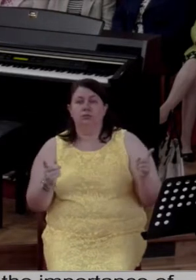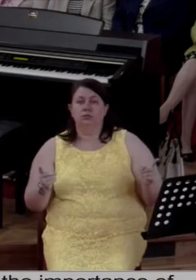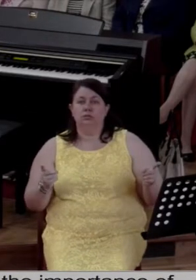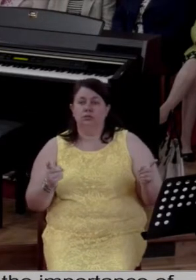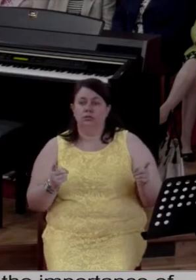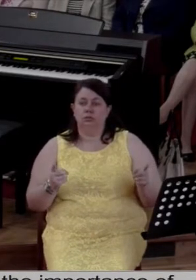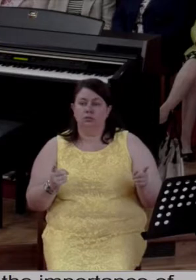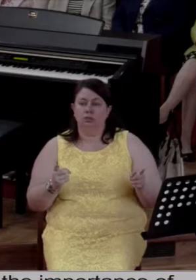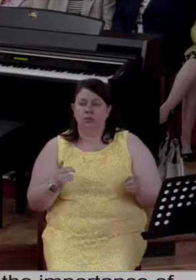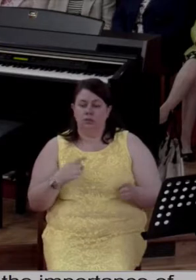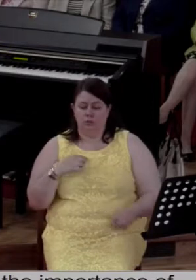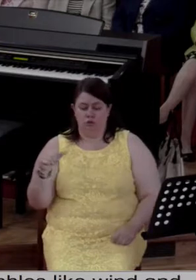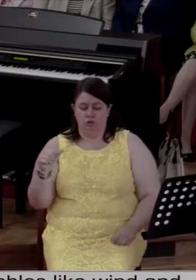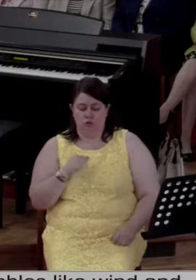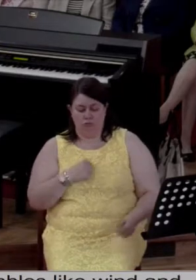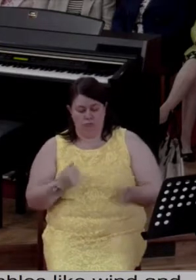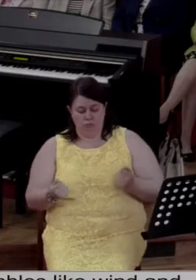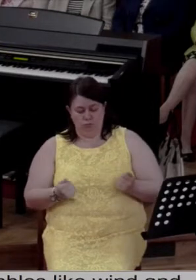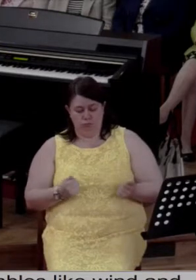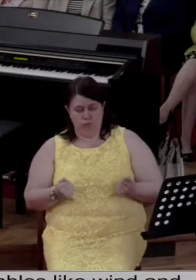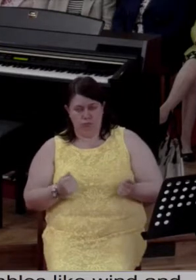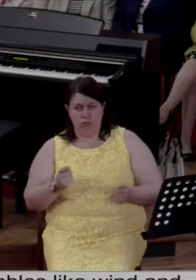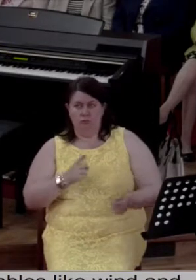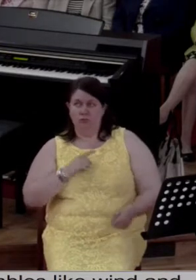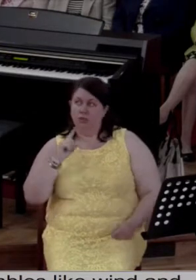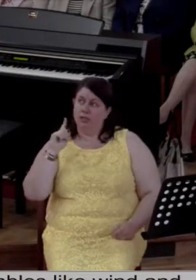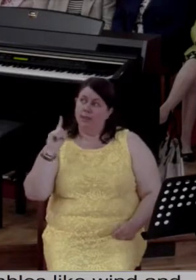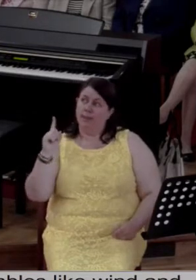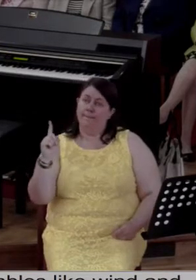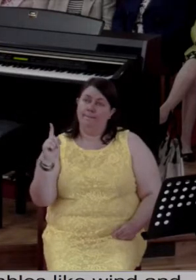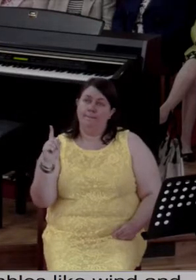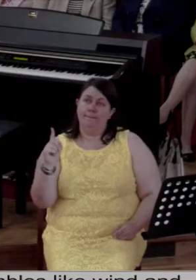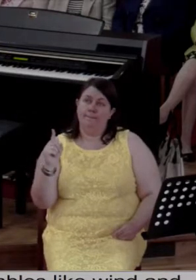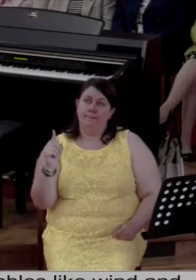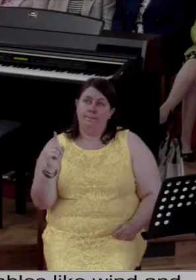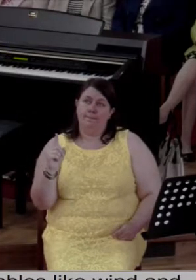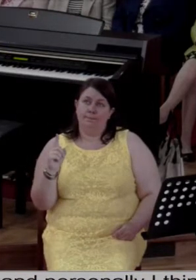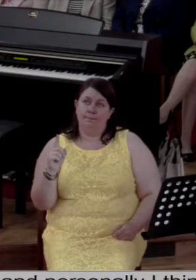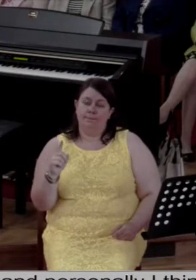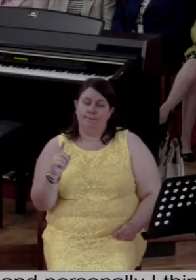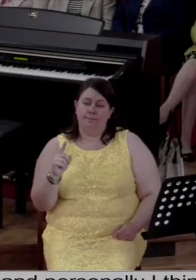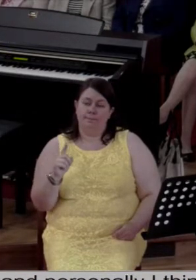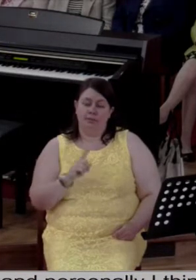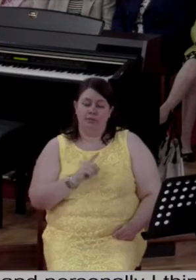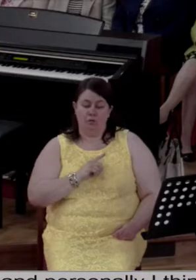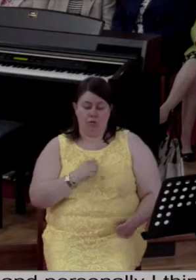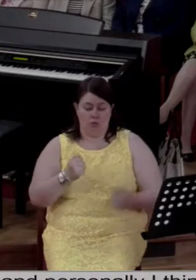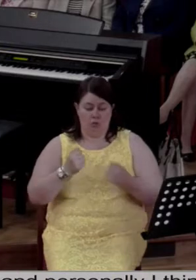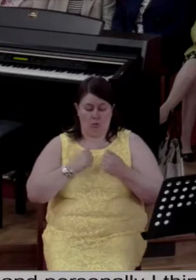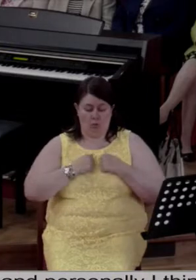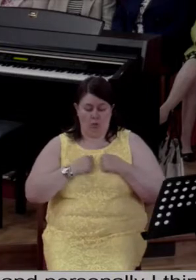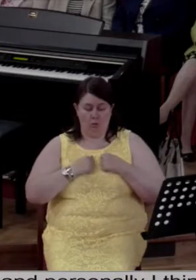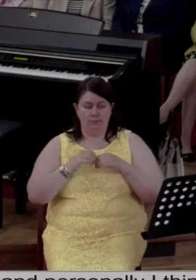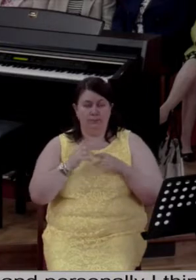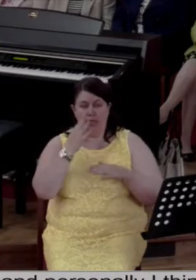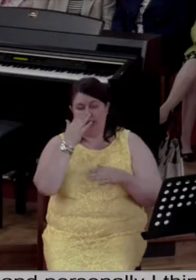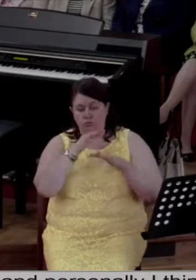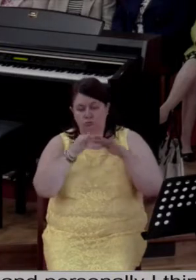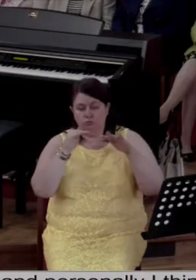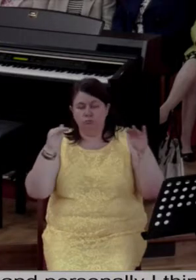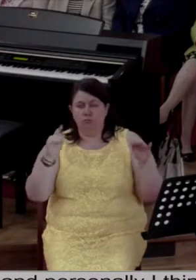ought to manage them well, and not just for our generation, but for generations to come. And that was